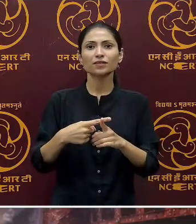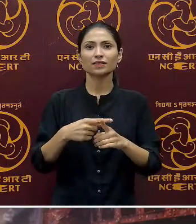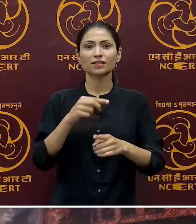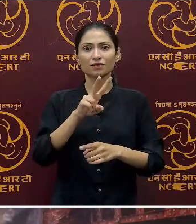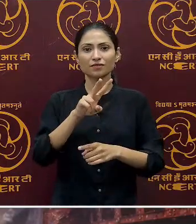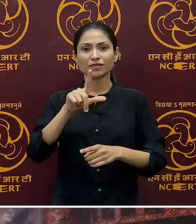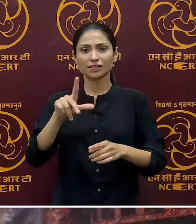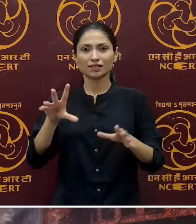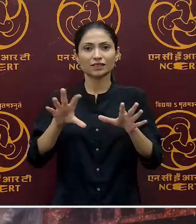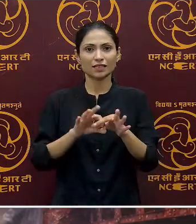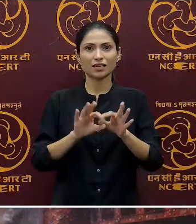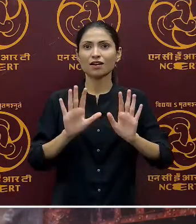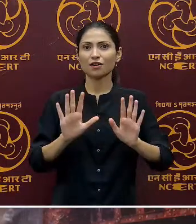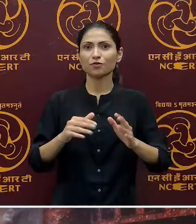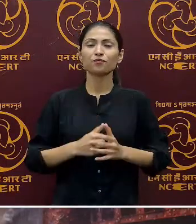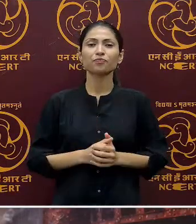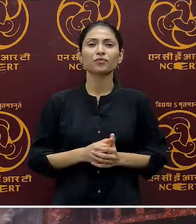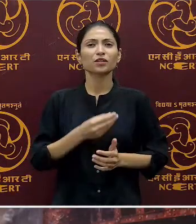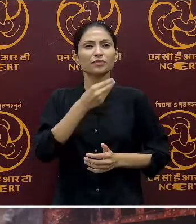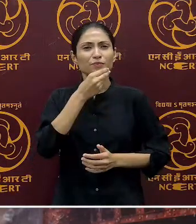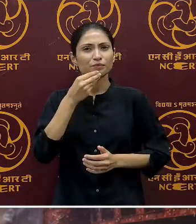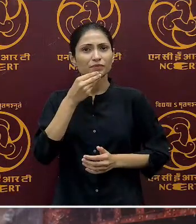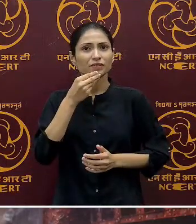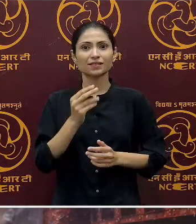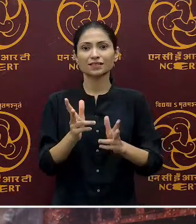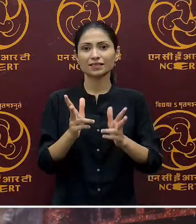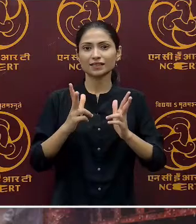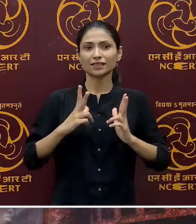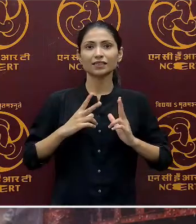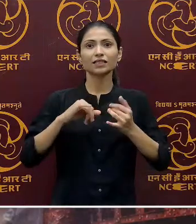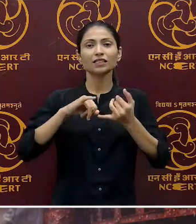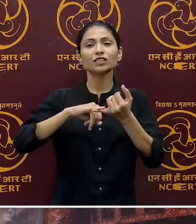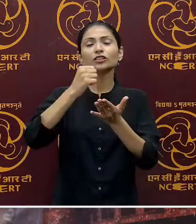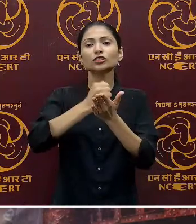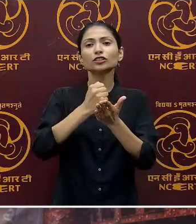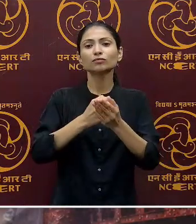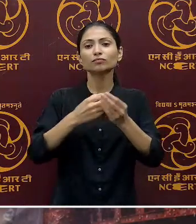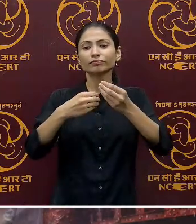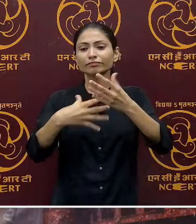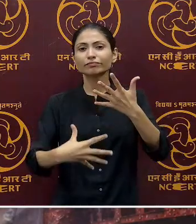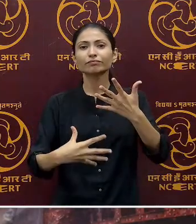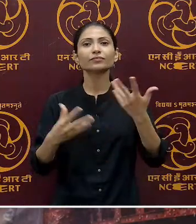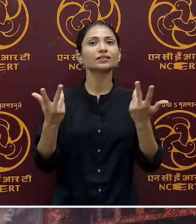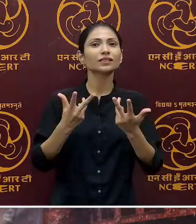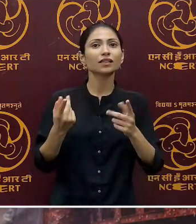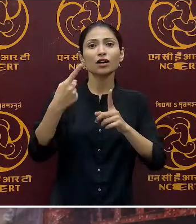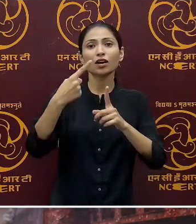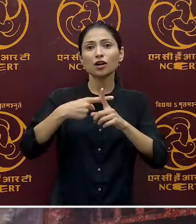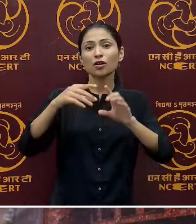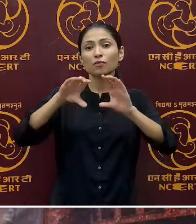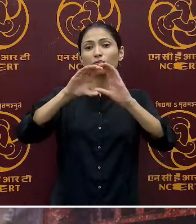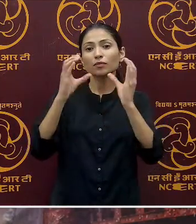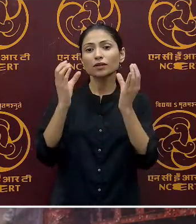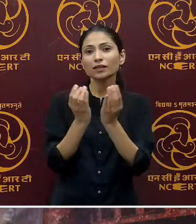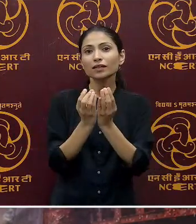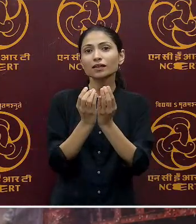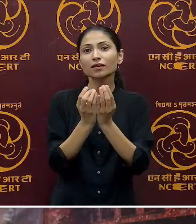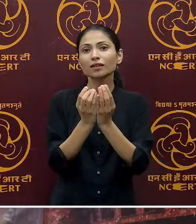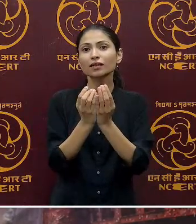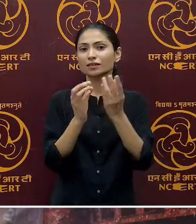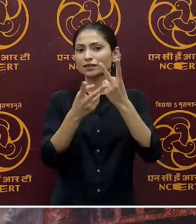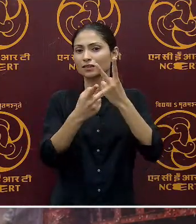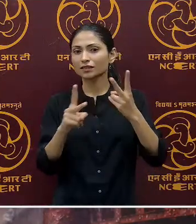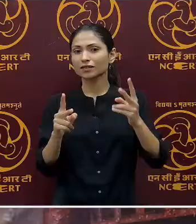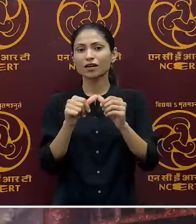the students. So would you like to tell us what all subjects are there, and for how many classes is it available? Yes,